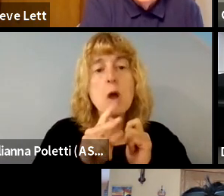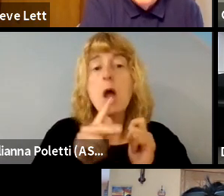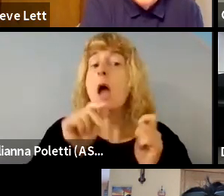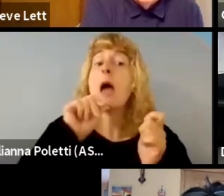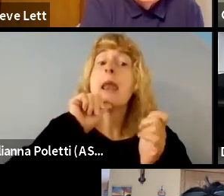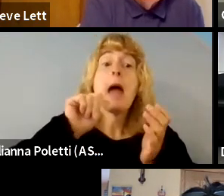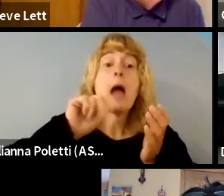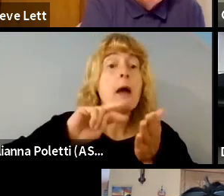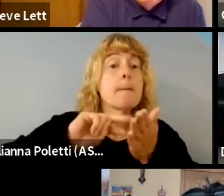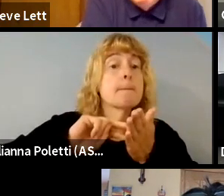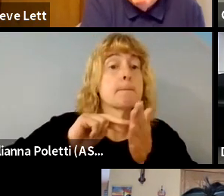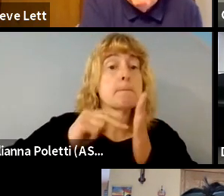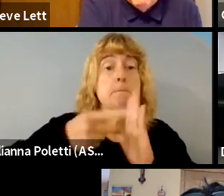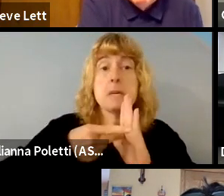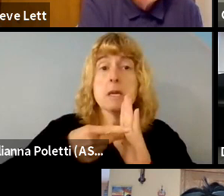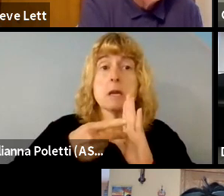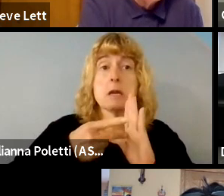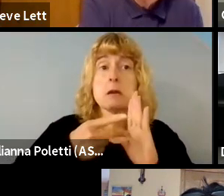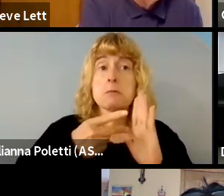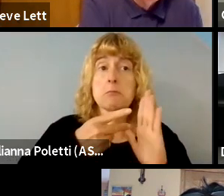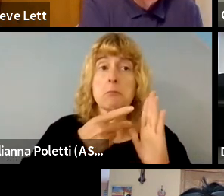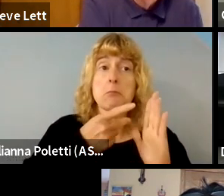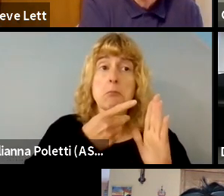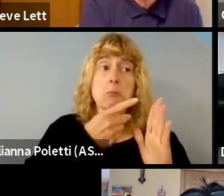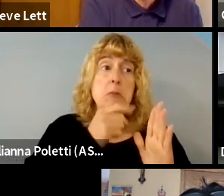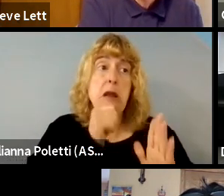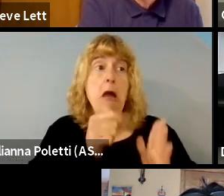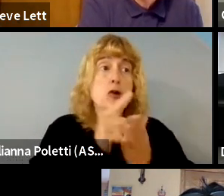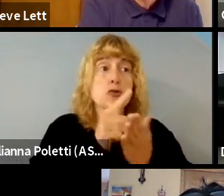not a requirement. Oh, okay.